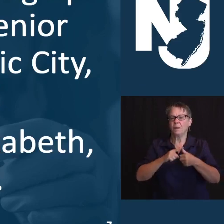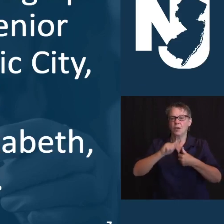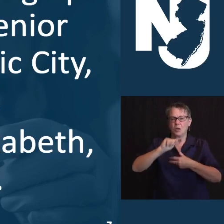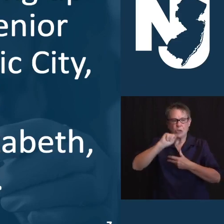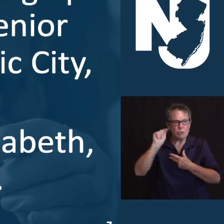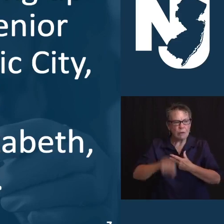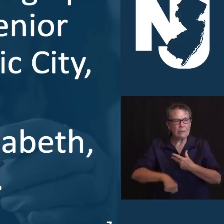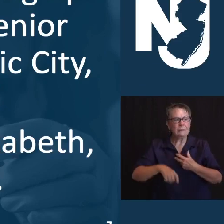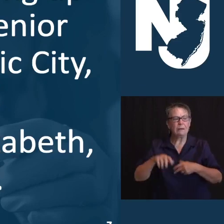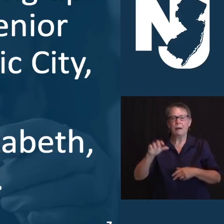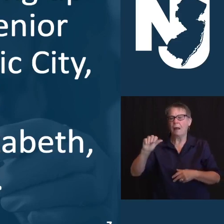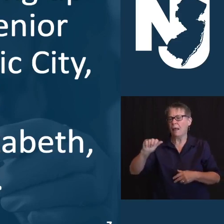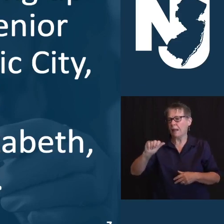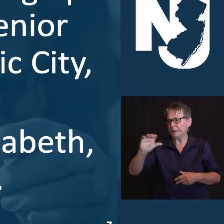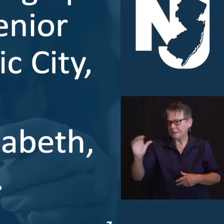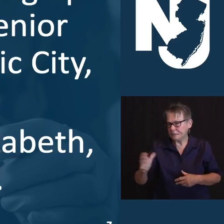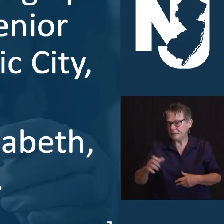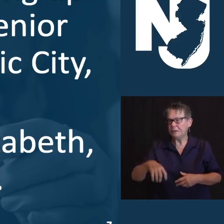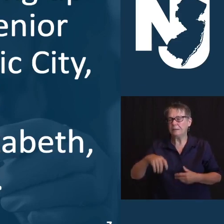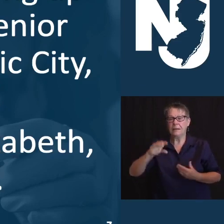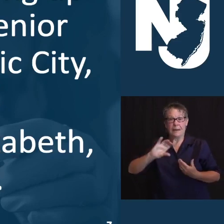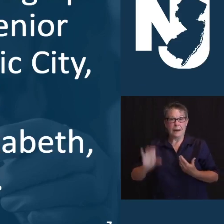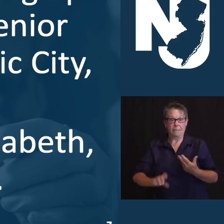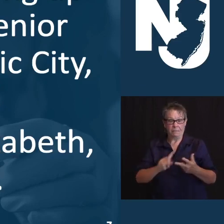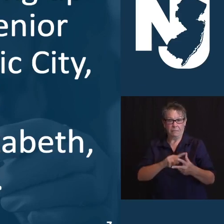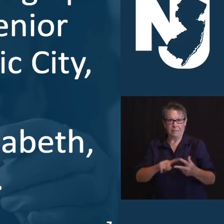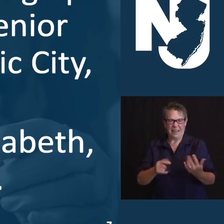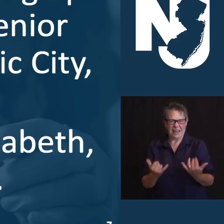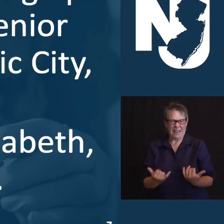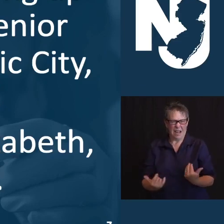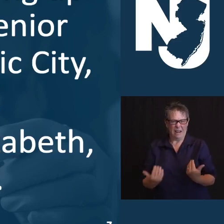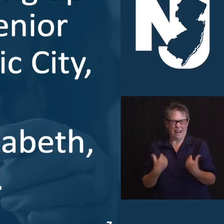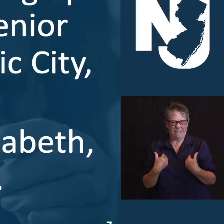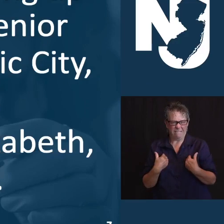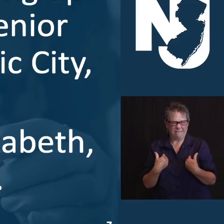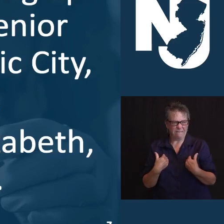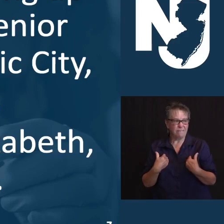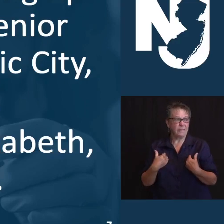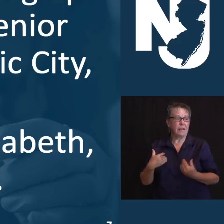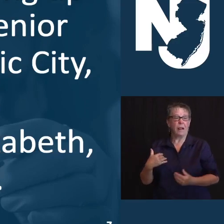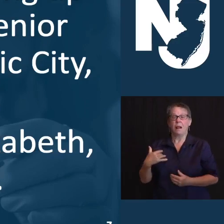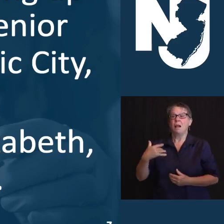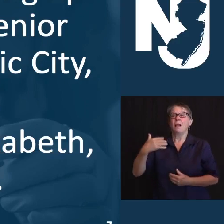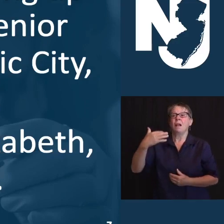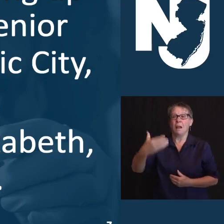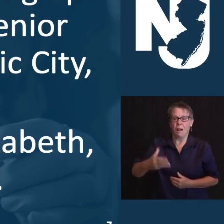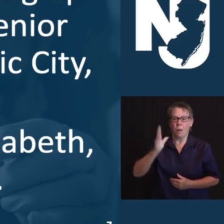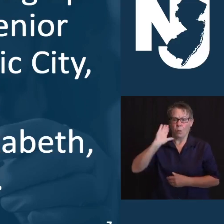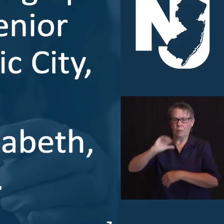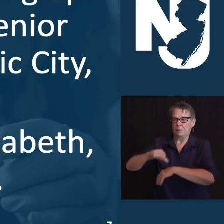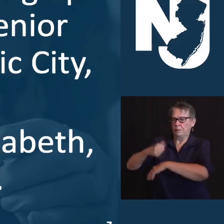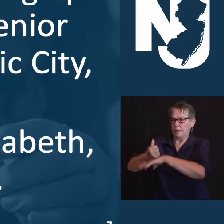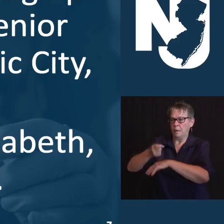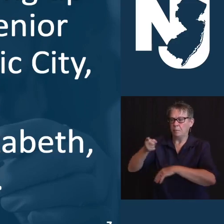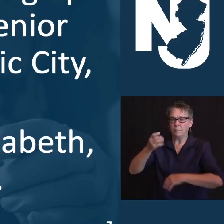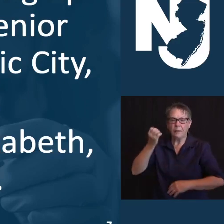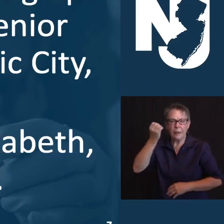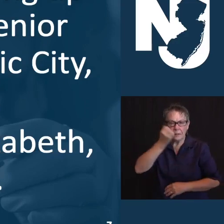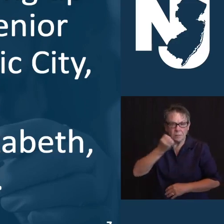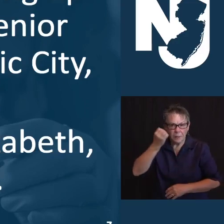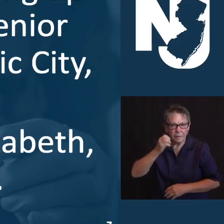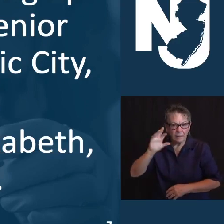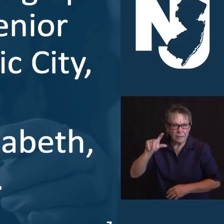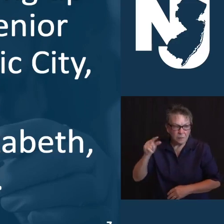through mid-September. The Department of Health is currently, under Judy's leadership, at work selecting senior housing locations